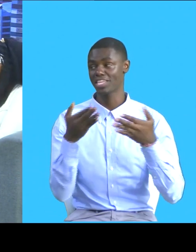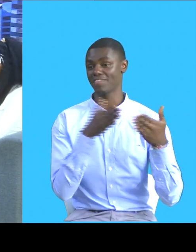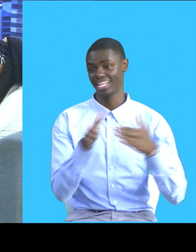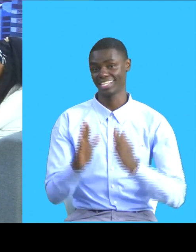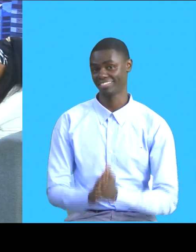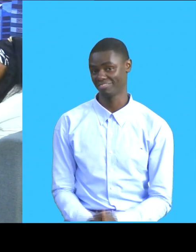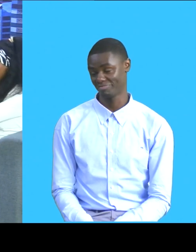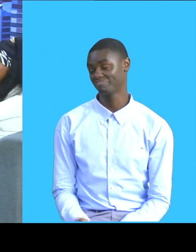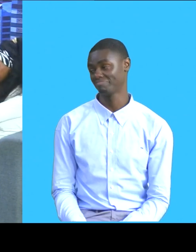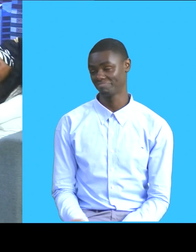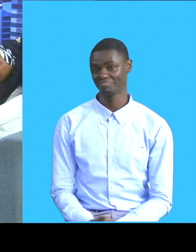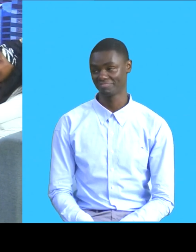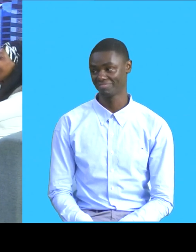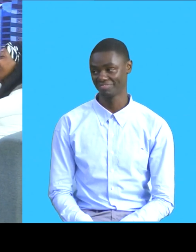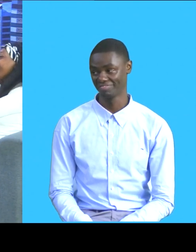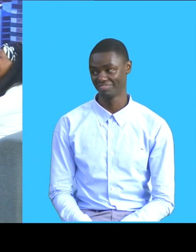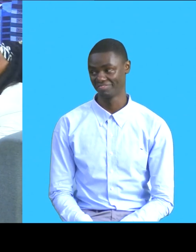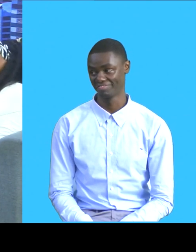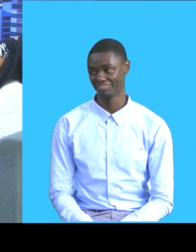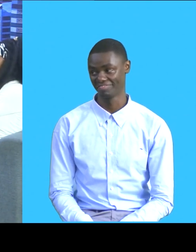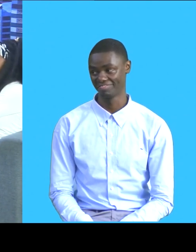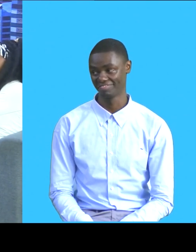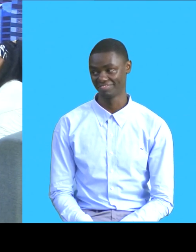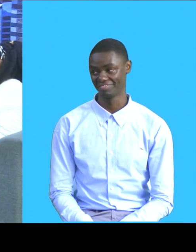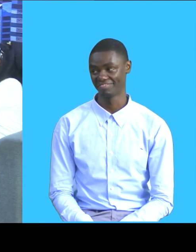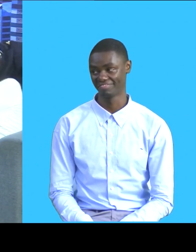chance. How? But how? How?